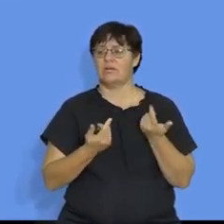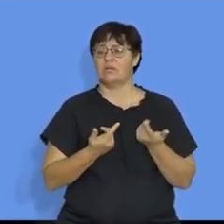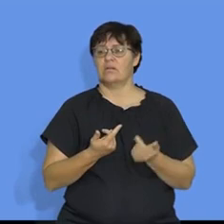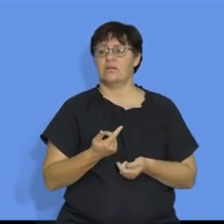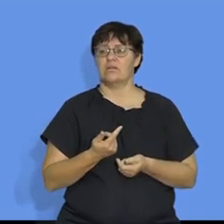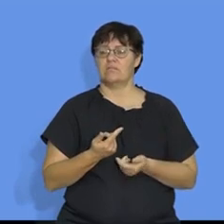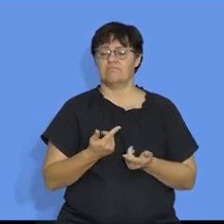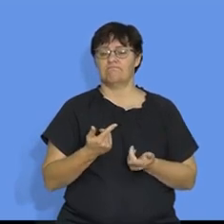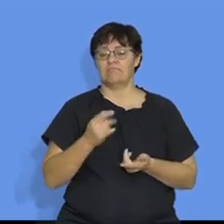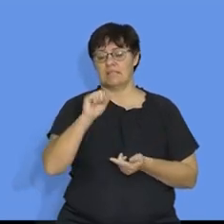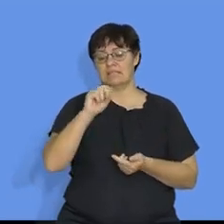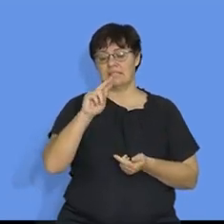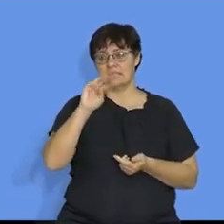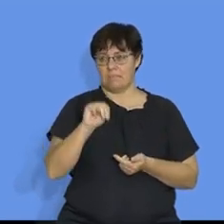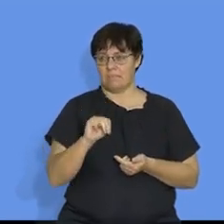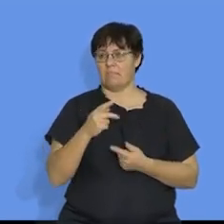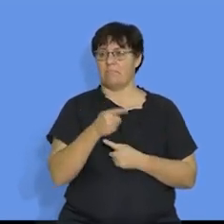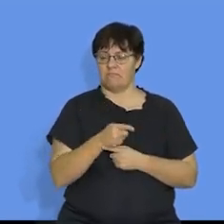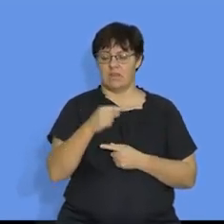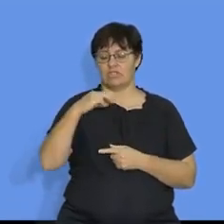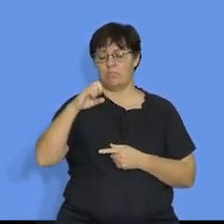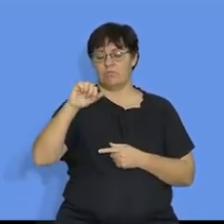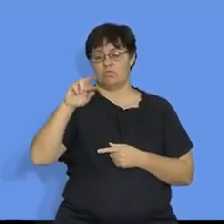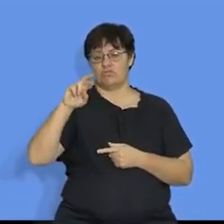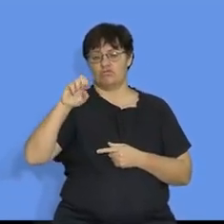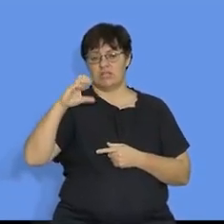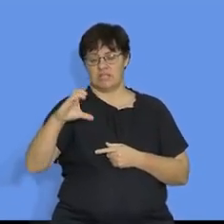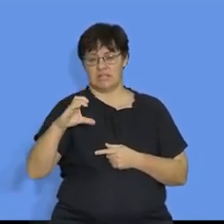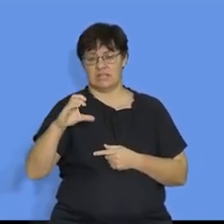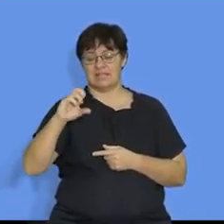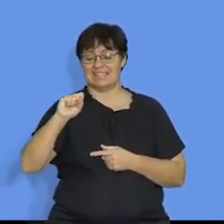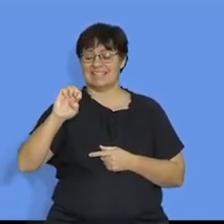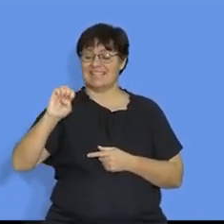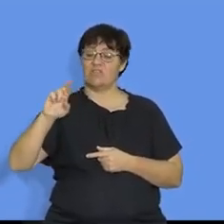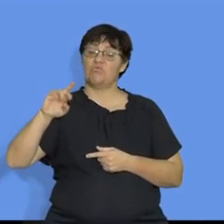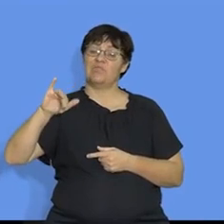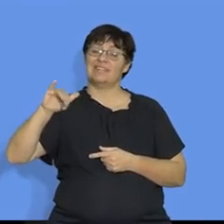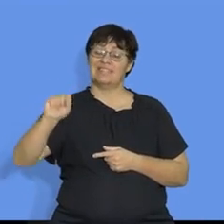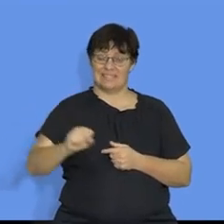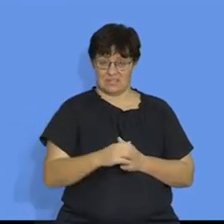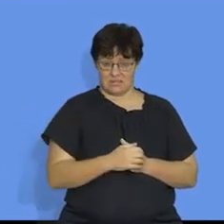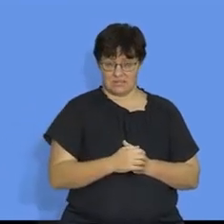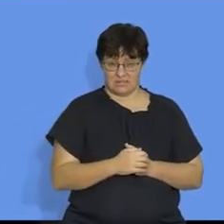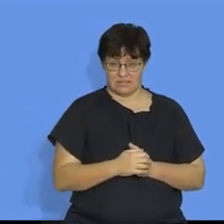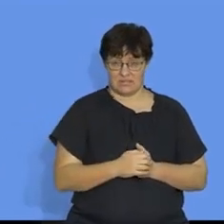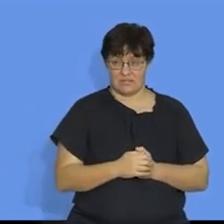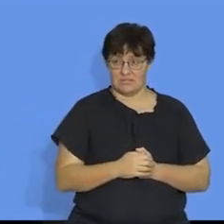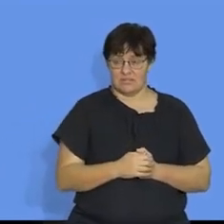a geometric series. So please remember this is a geometric series